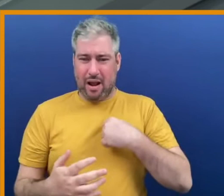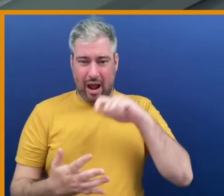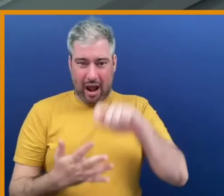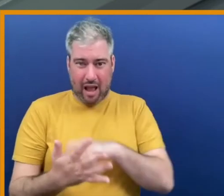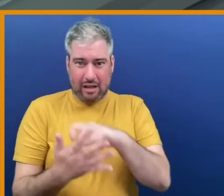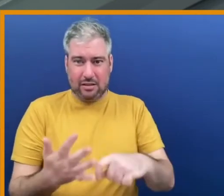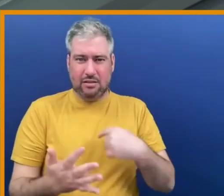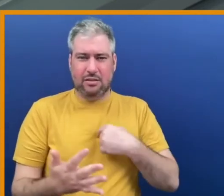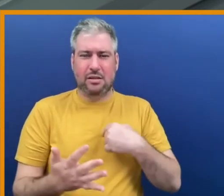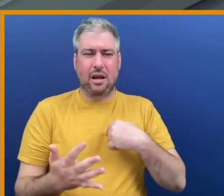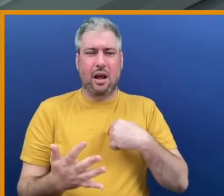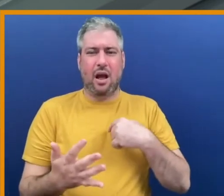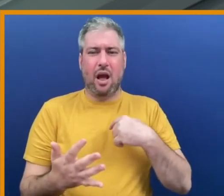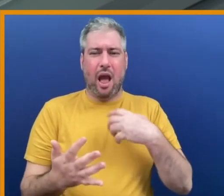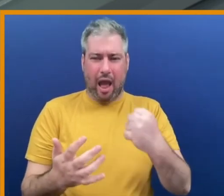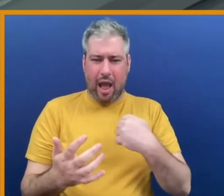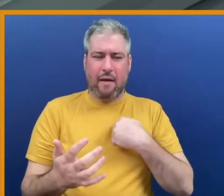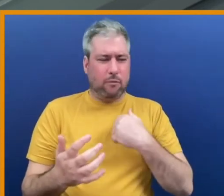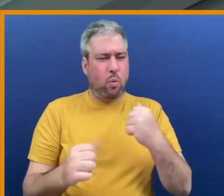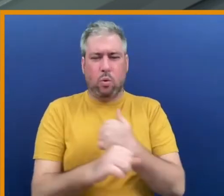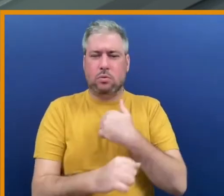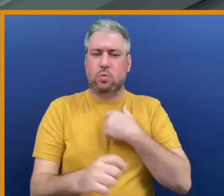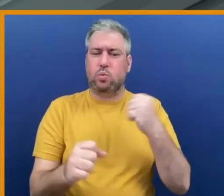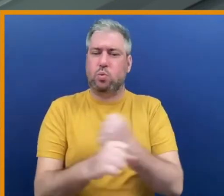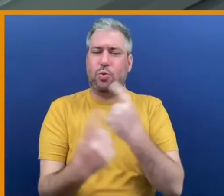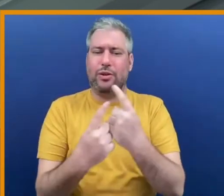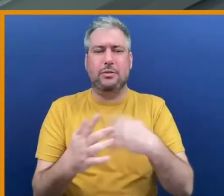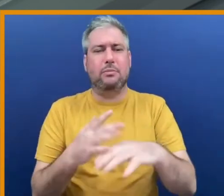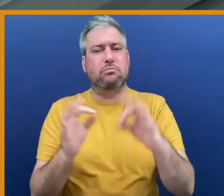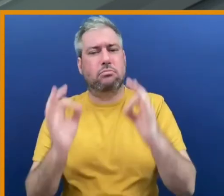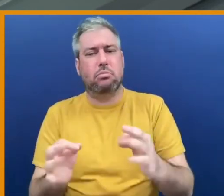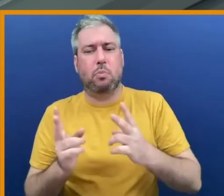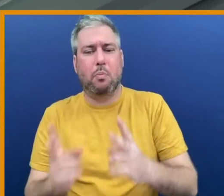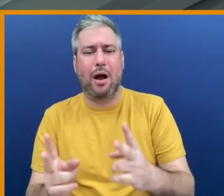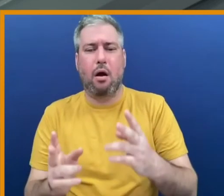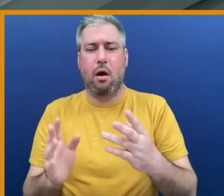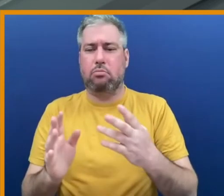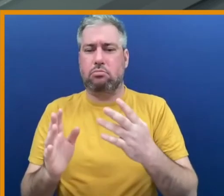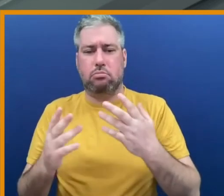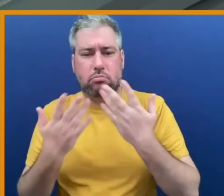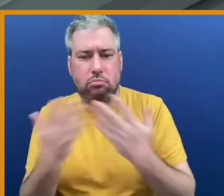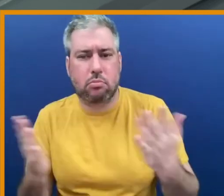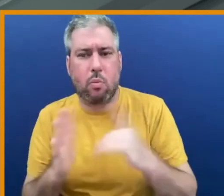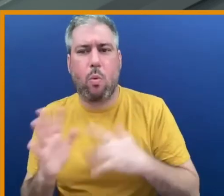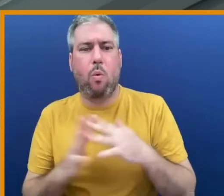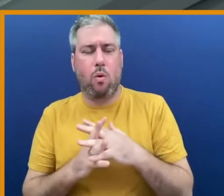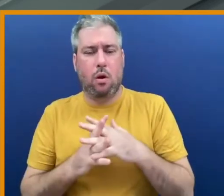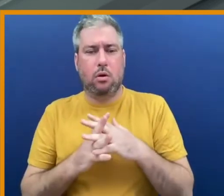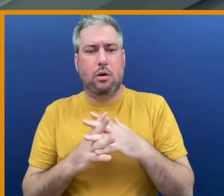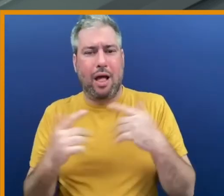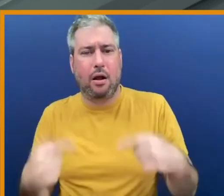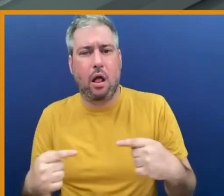do what's legal. I can't believe I have to say a politician has to do what's legal. It's a fundamental aspect of society. But unfortunately, we're in